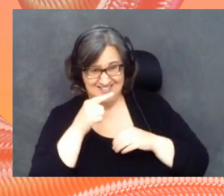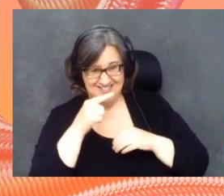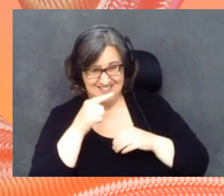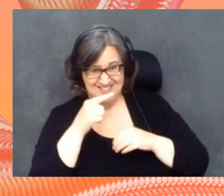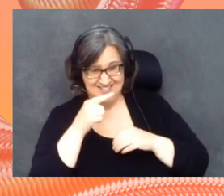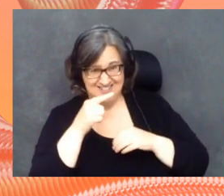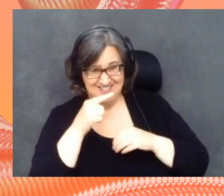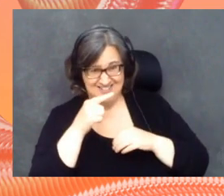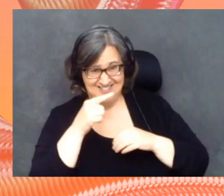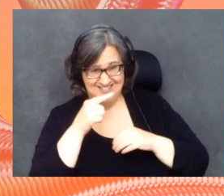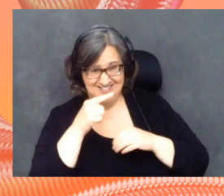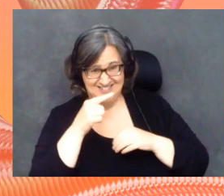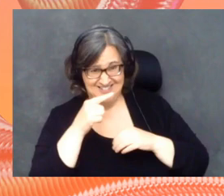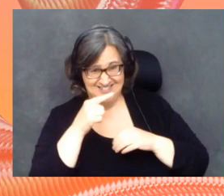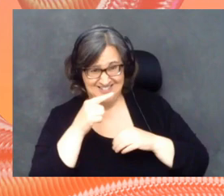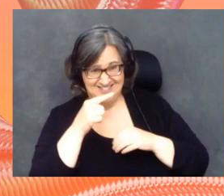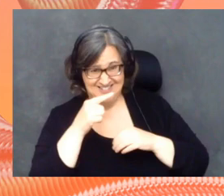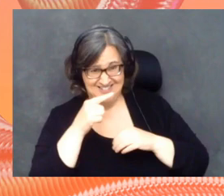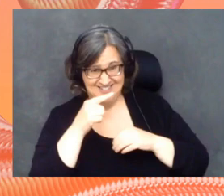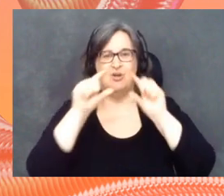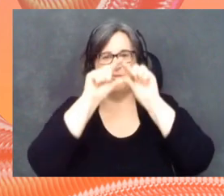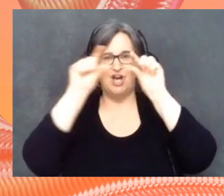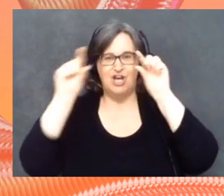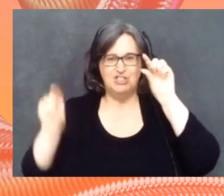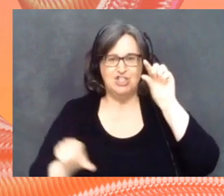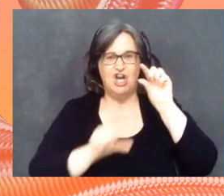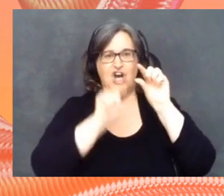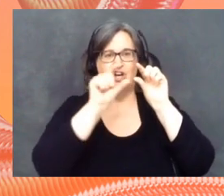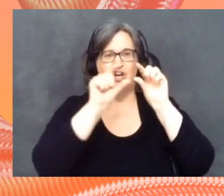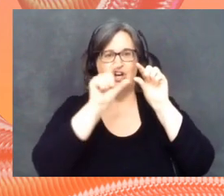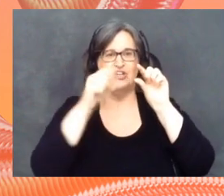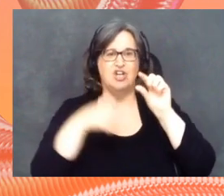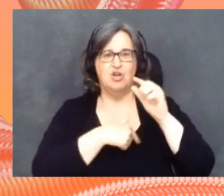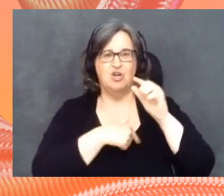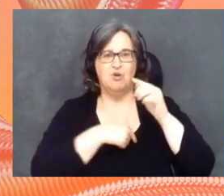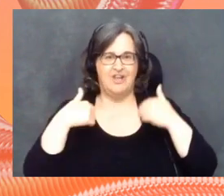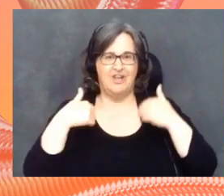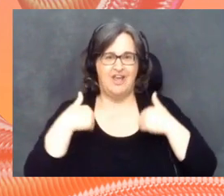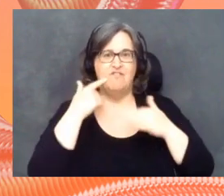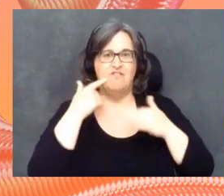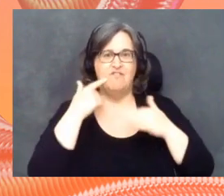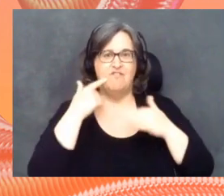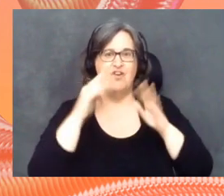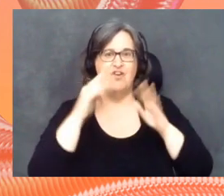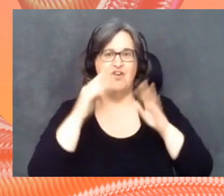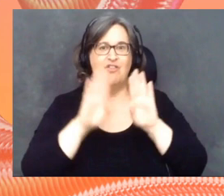though. So I pulled up the chart that we have for the opening of AMC.